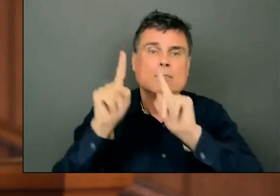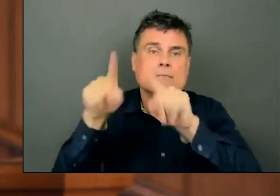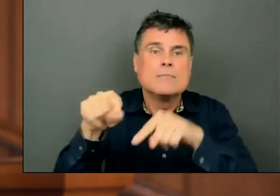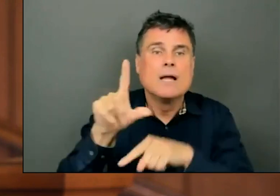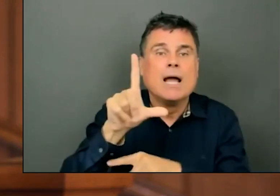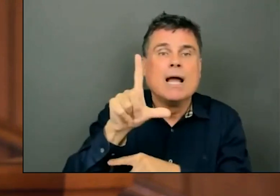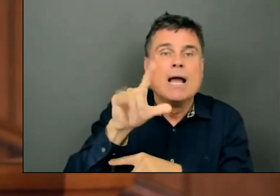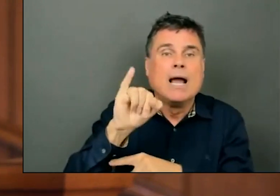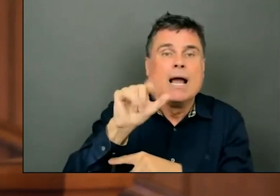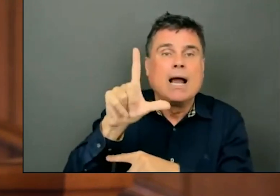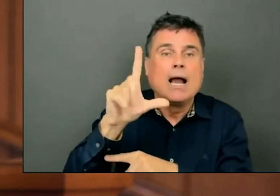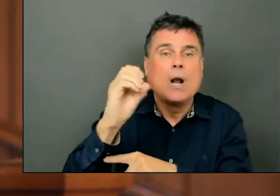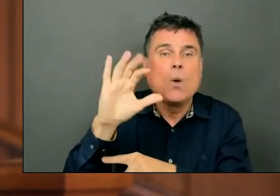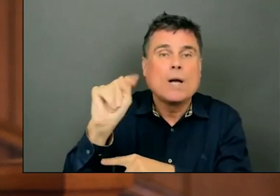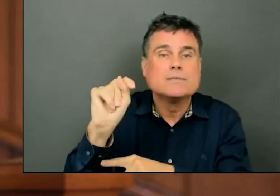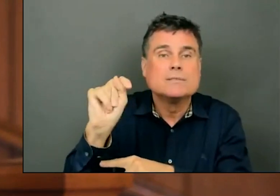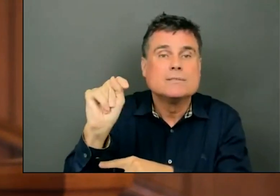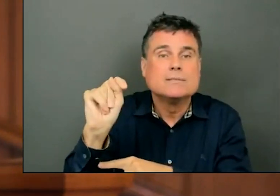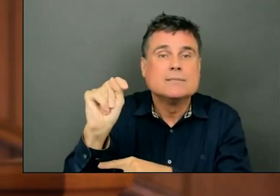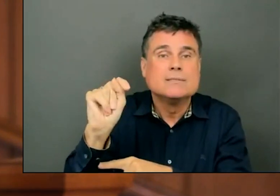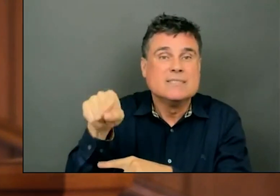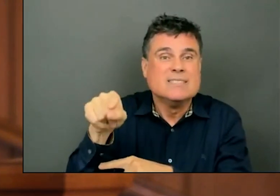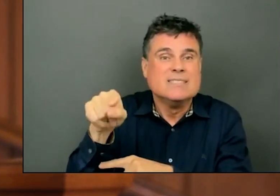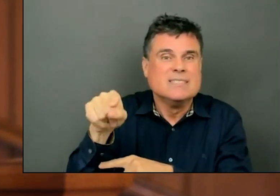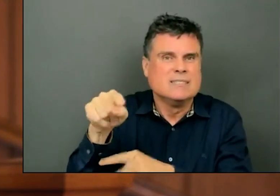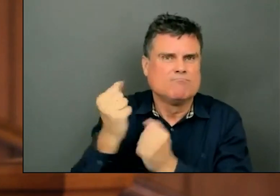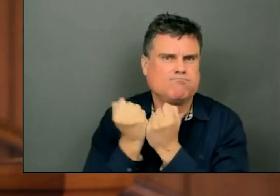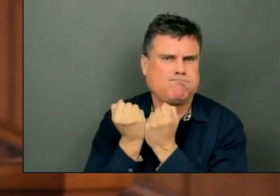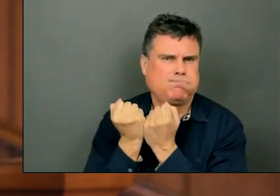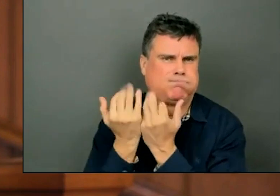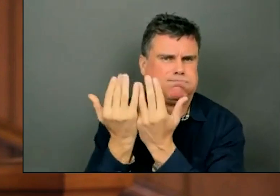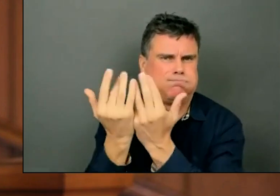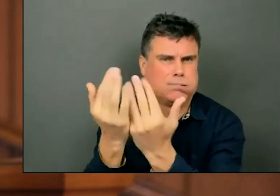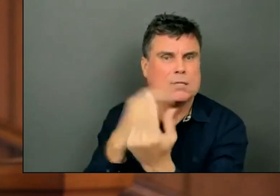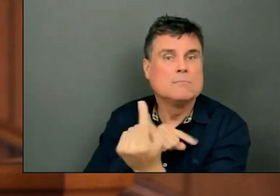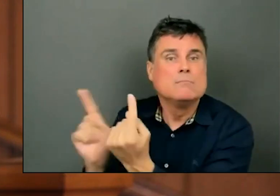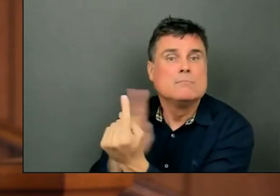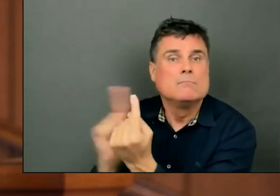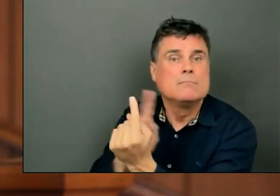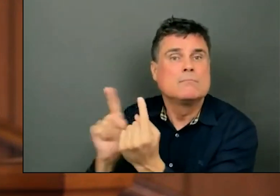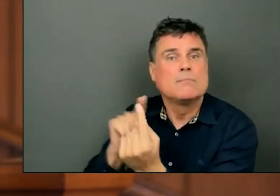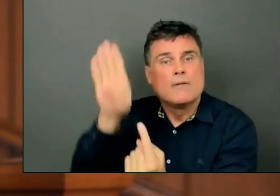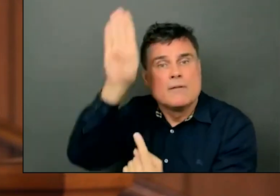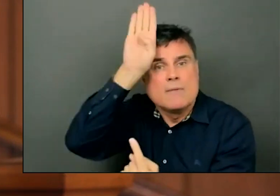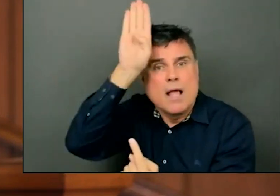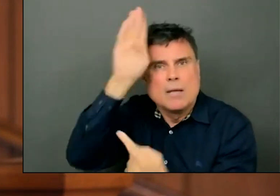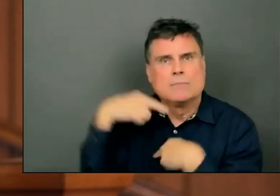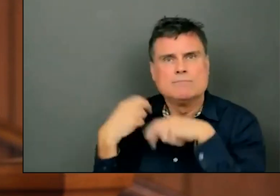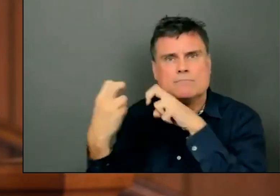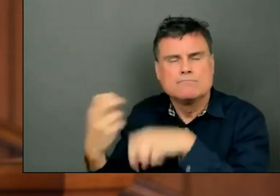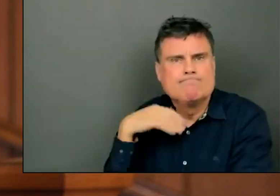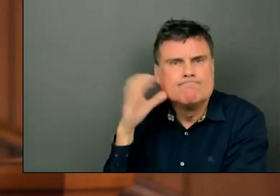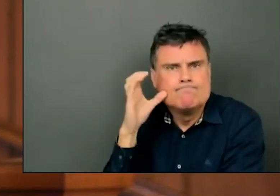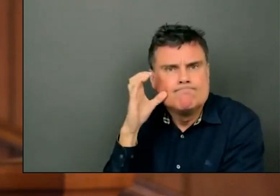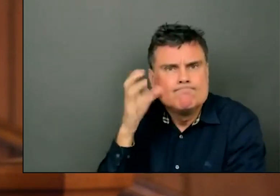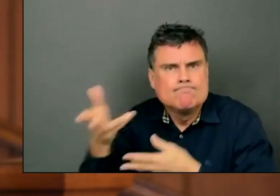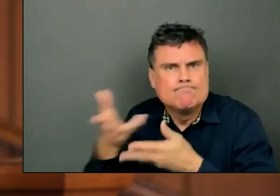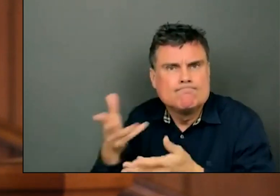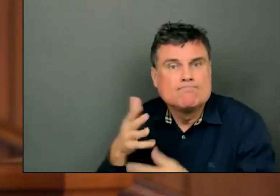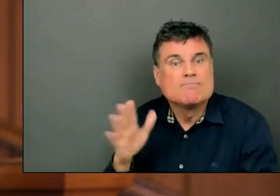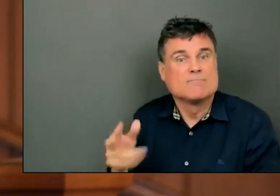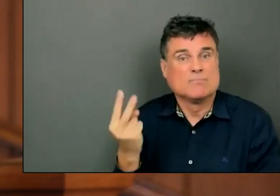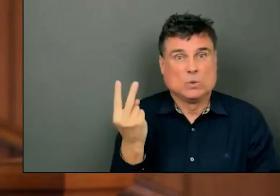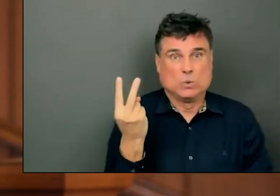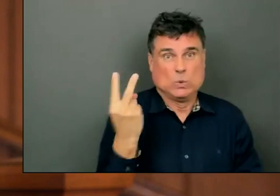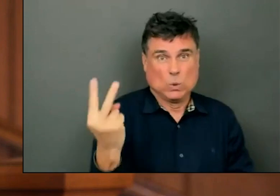personnel who had been fighting fires in the region for a number of days. I sat down and talked with them, and two of them in particular had